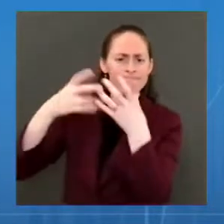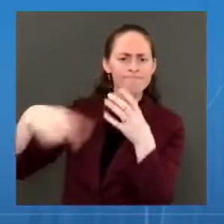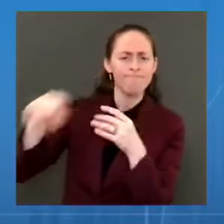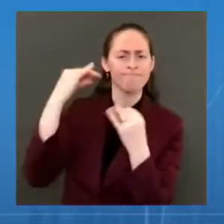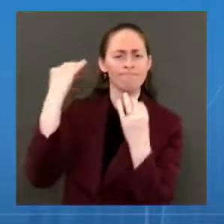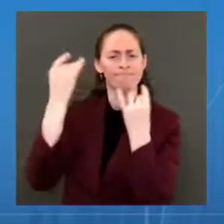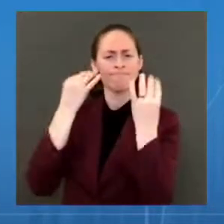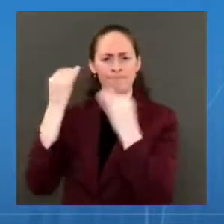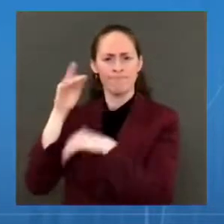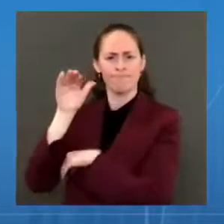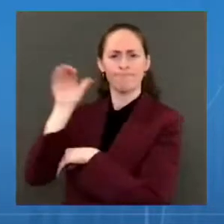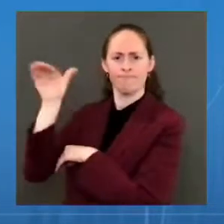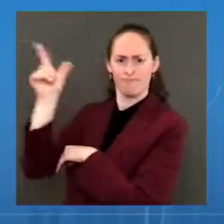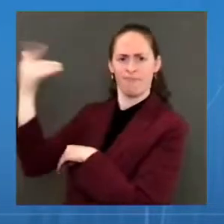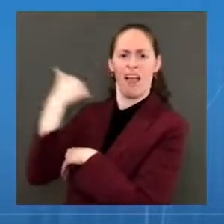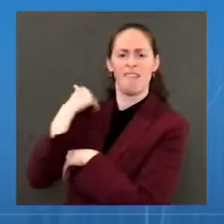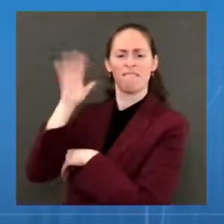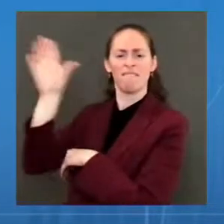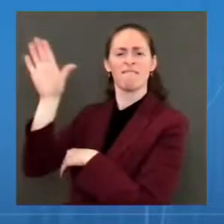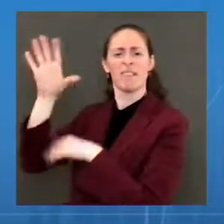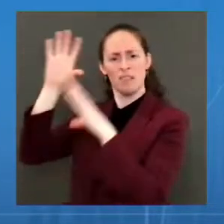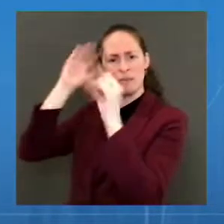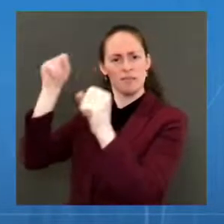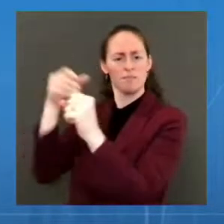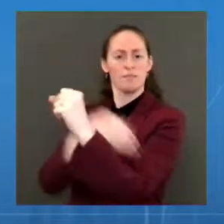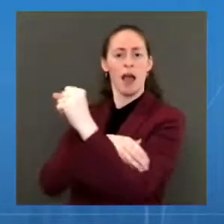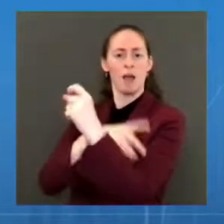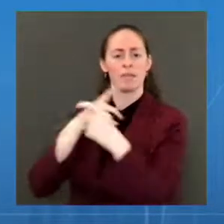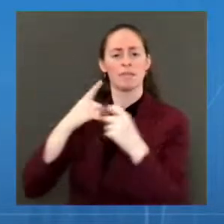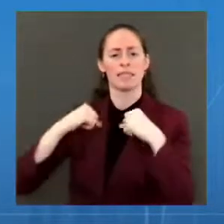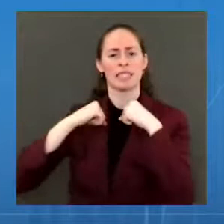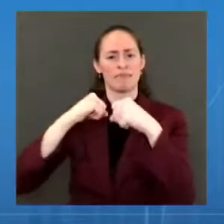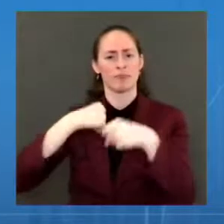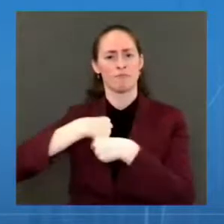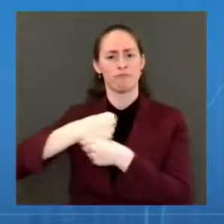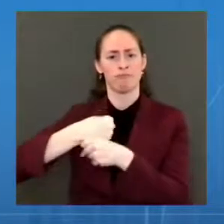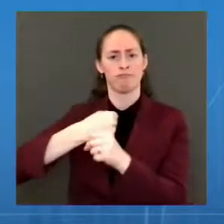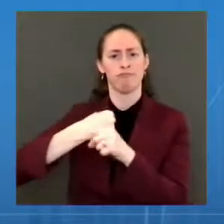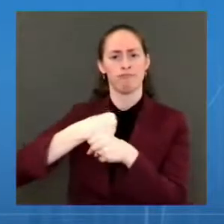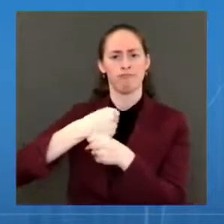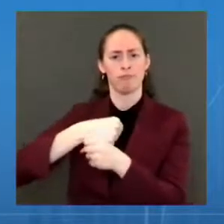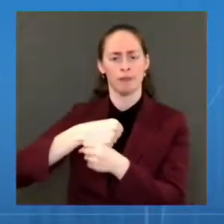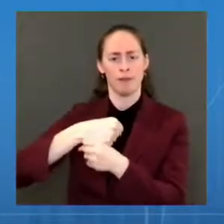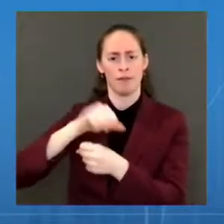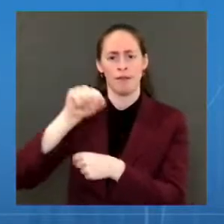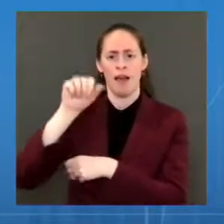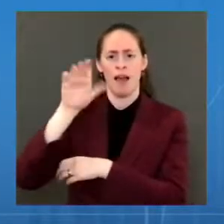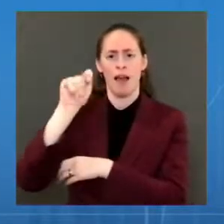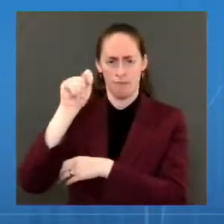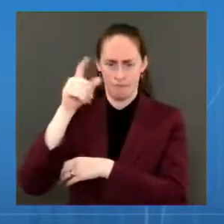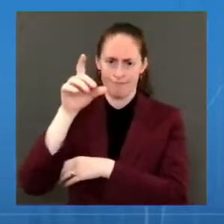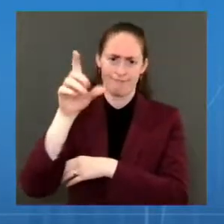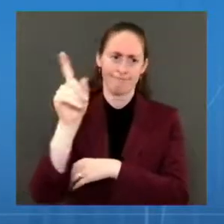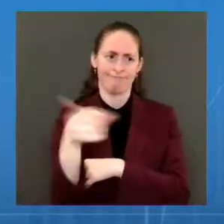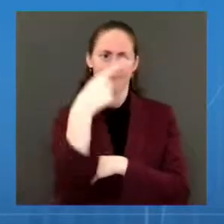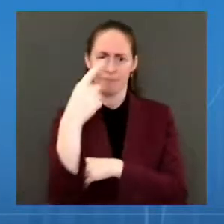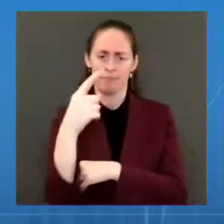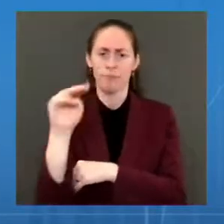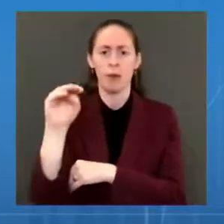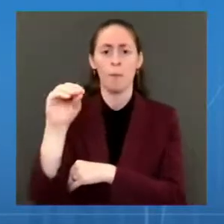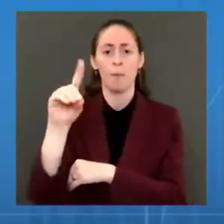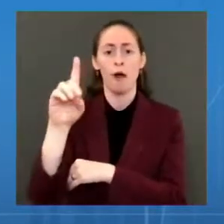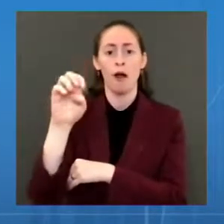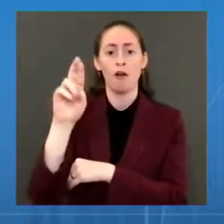authority to force Moderna in particular to share its technology abroad to help